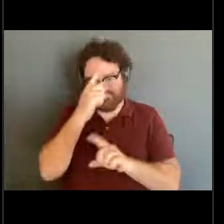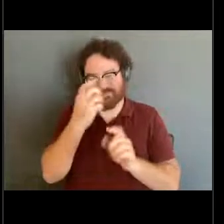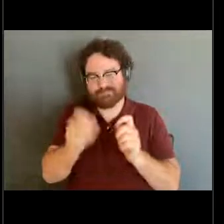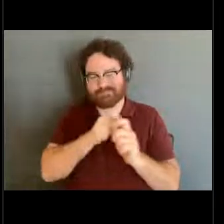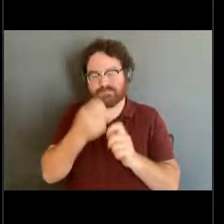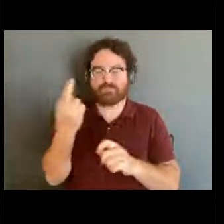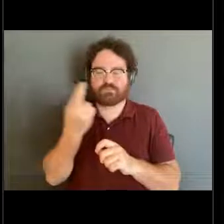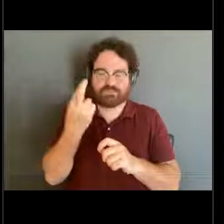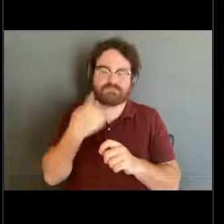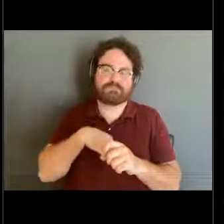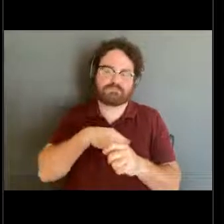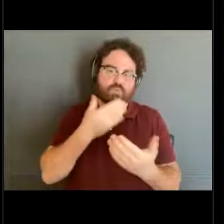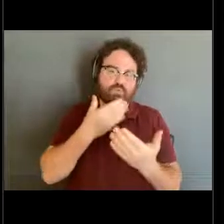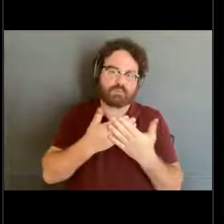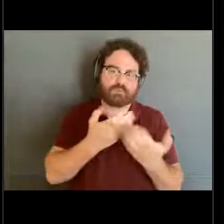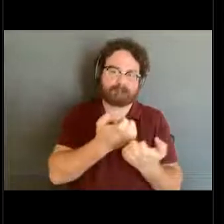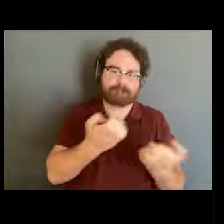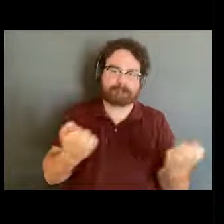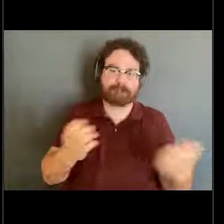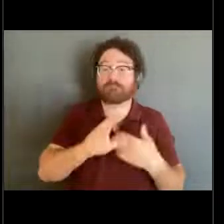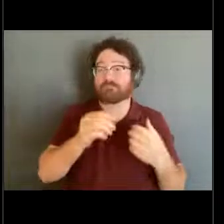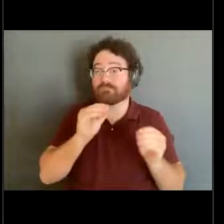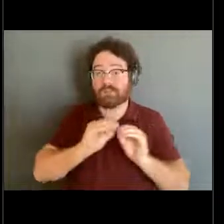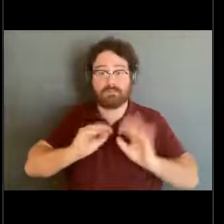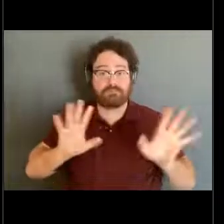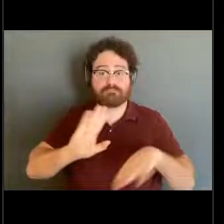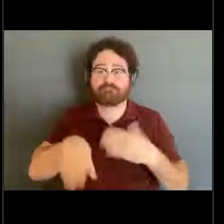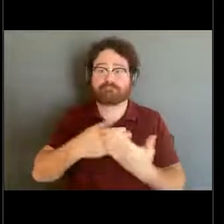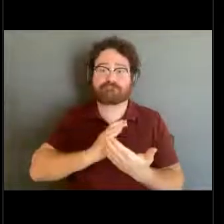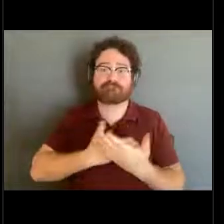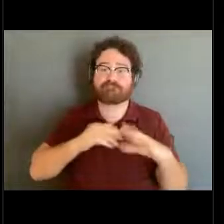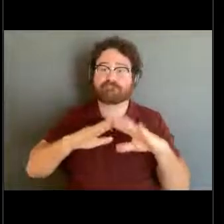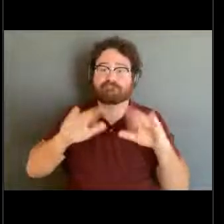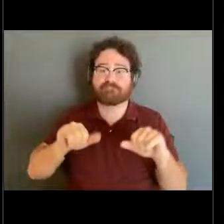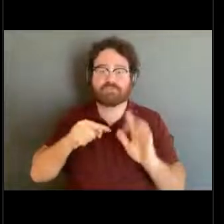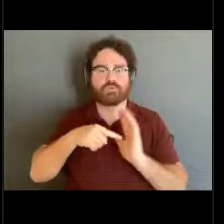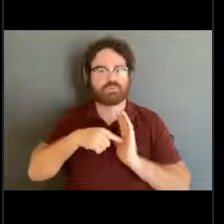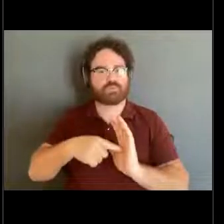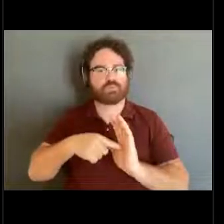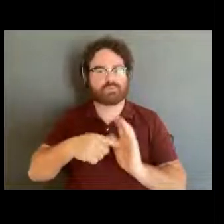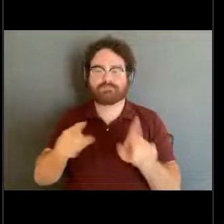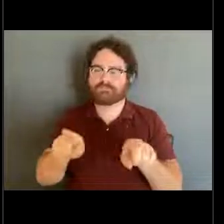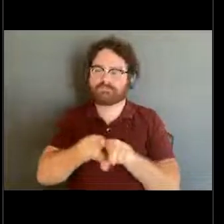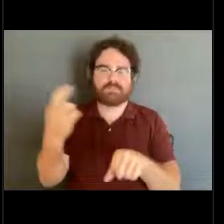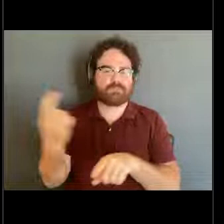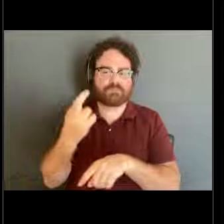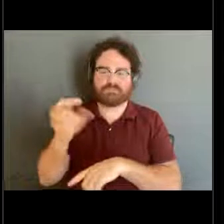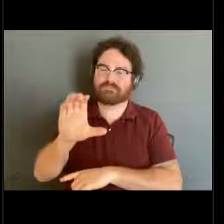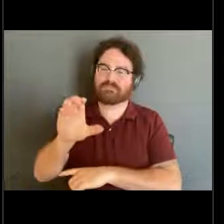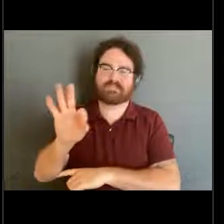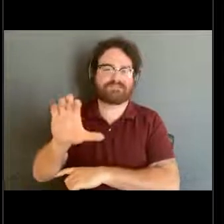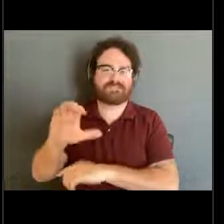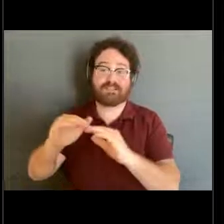Ultimately, it was clear that all of our systems were pointing to the same conclusion, that CFC11 wasn't declining as it had been. Similarly, there